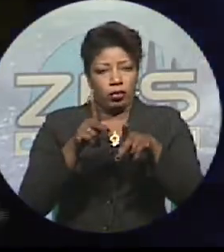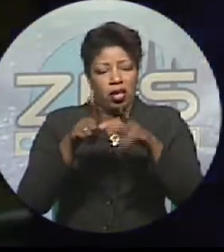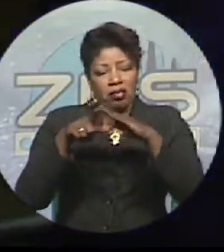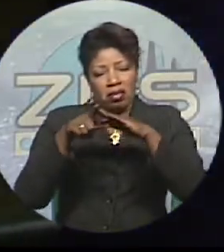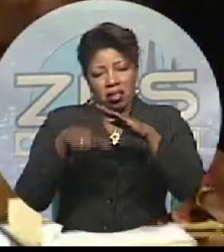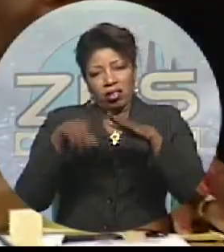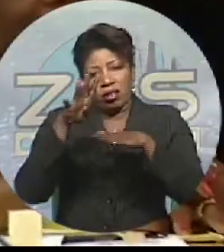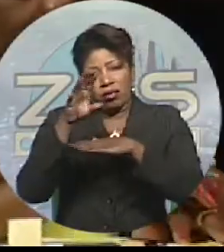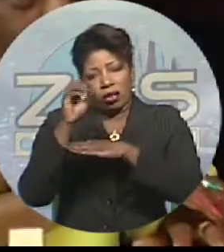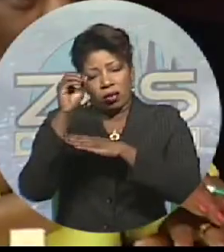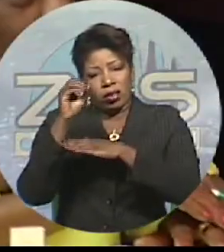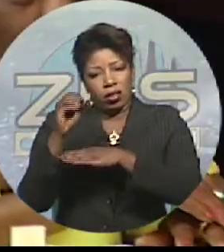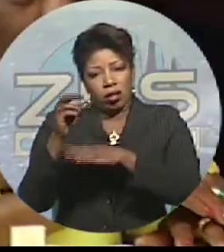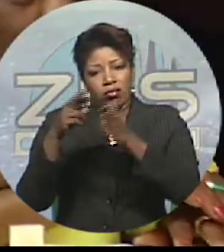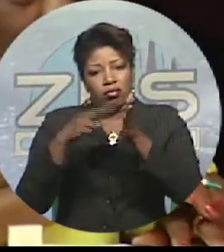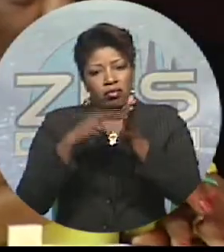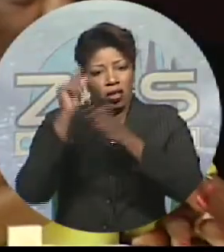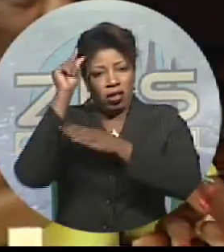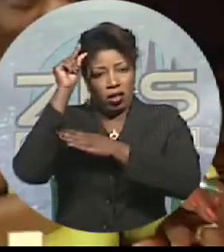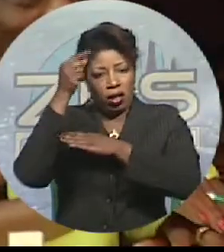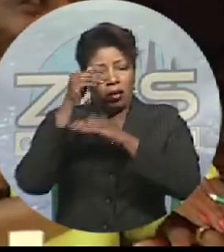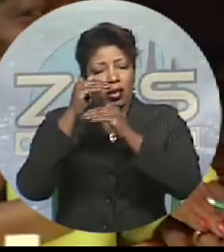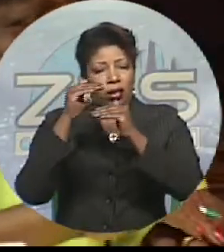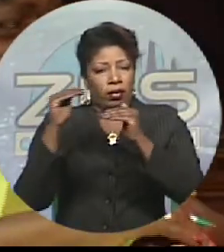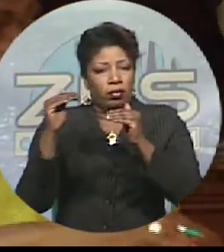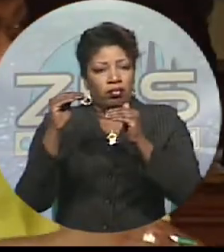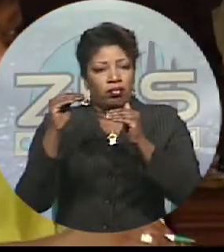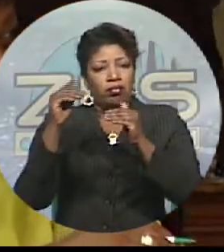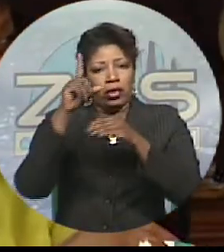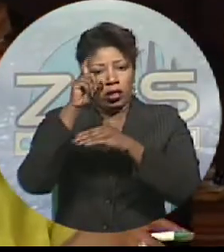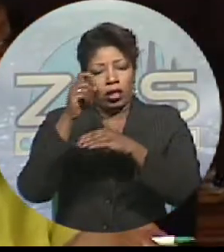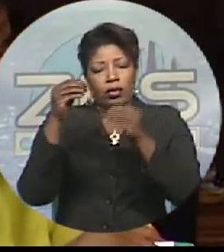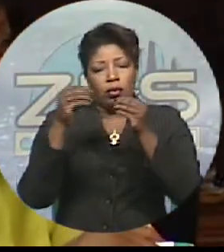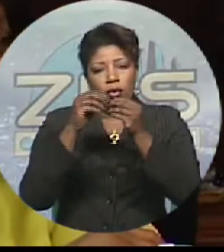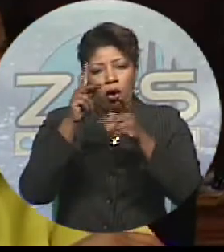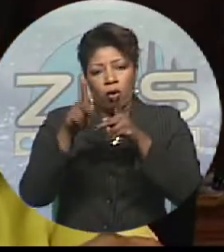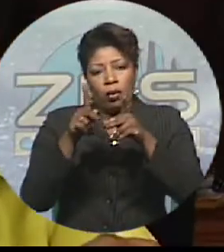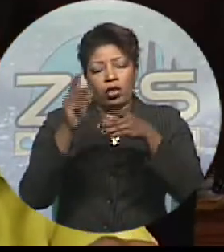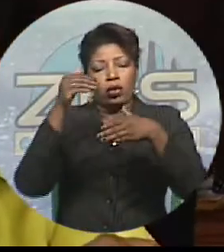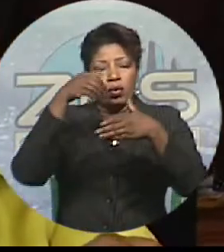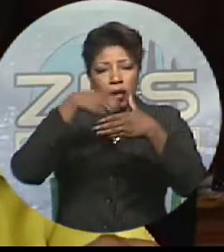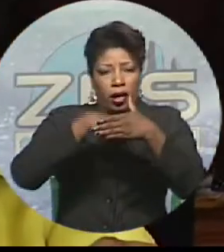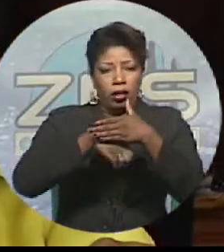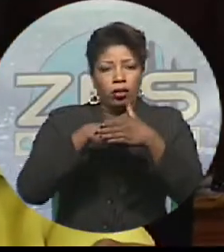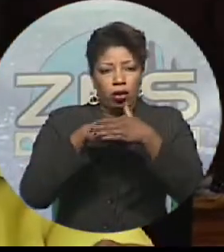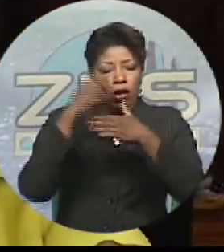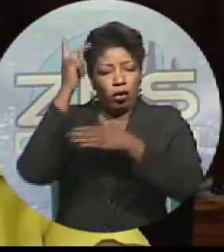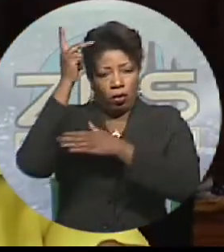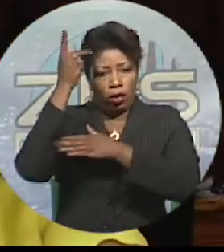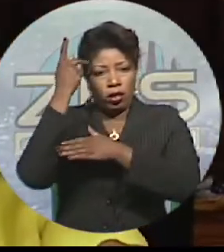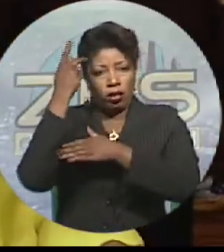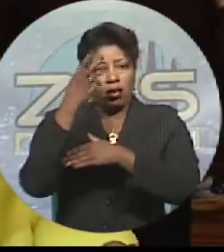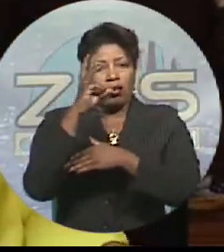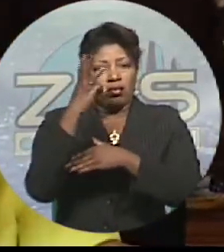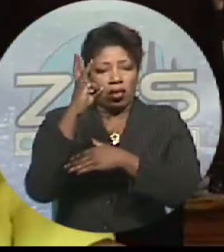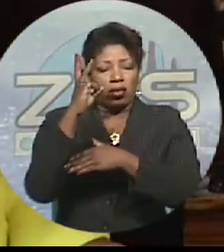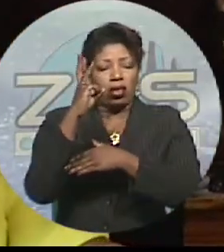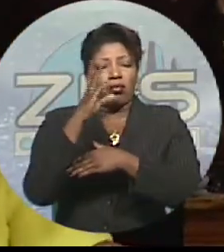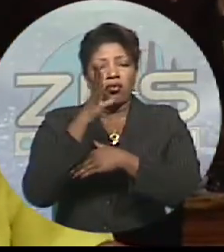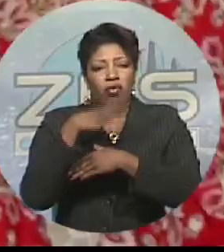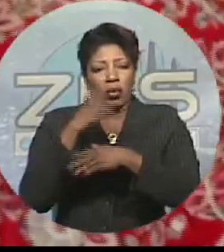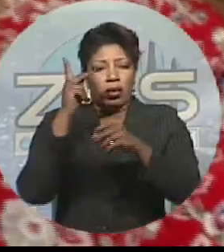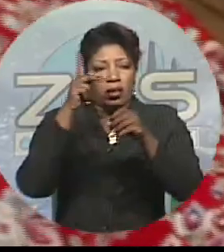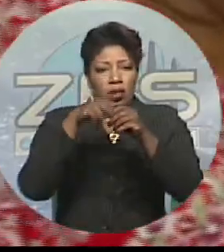than 40% represented at the government level, there is a need for more women to enter politics. So far, 16 women will participate